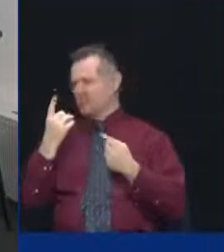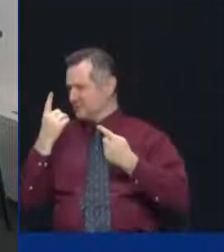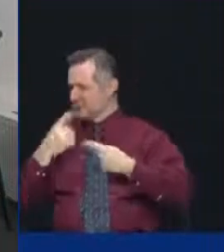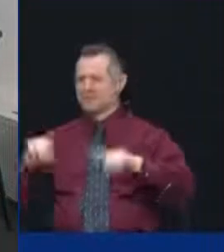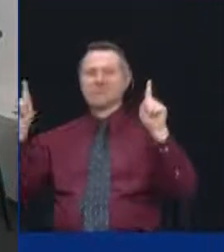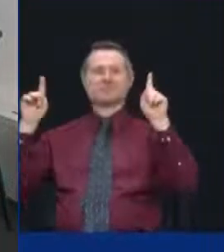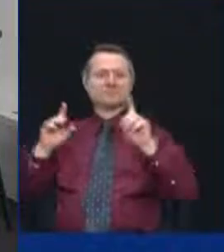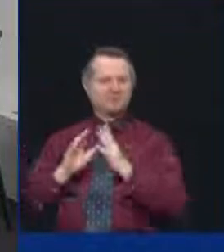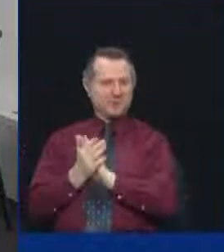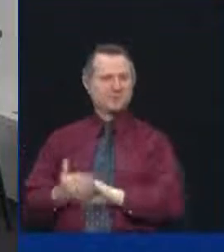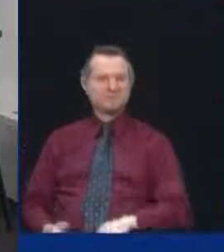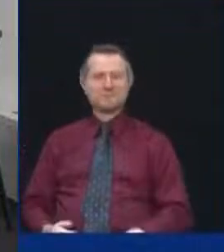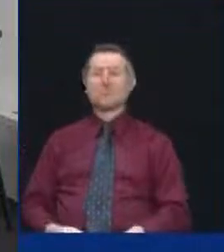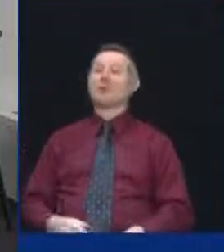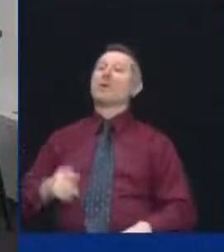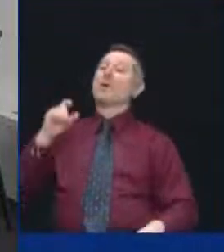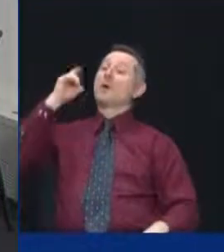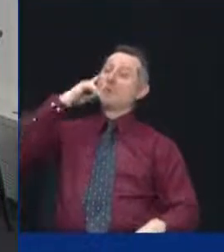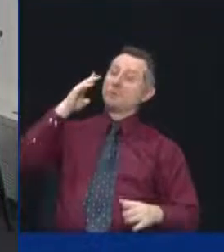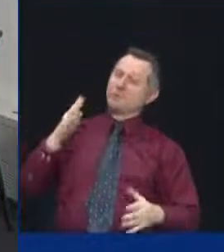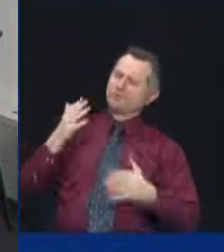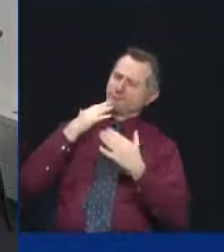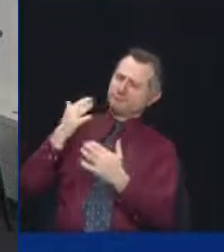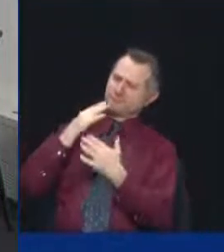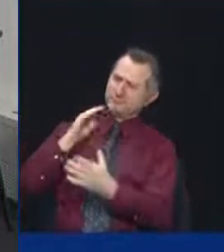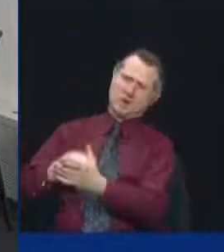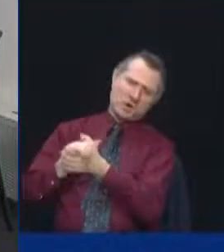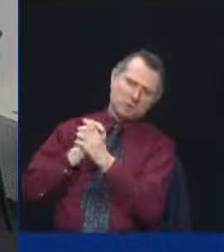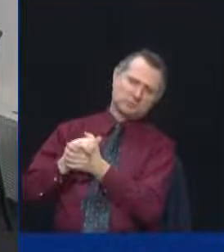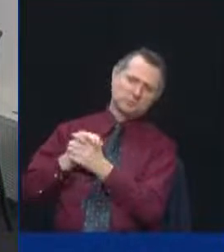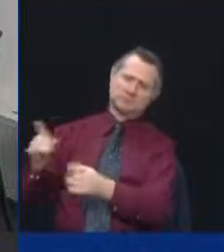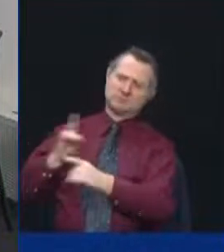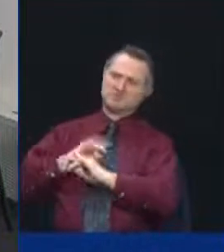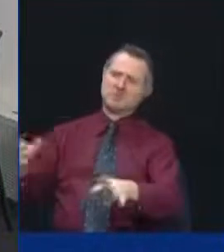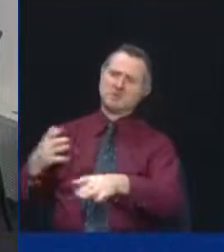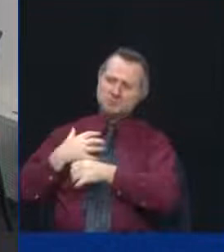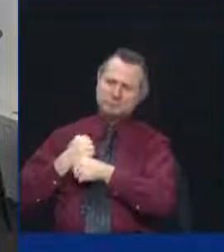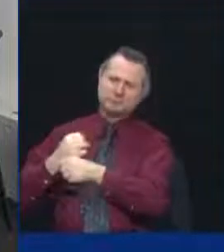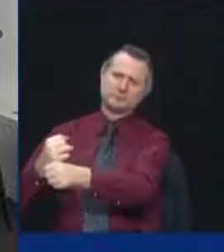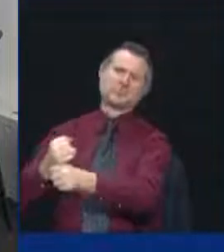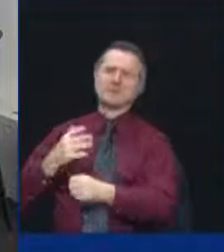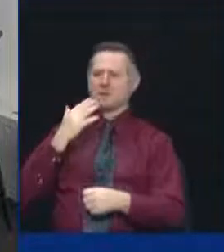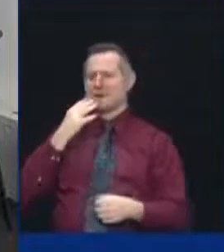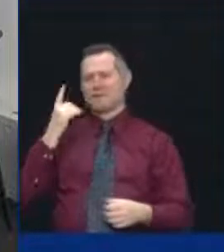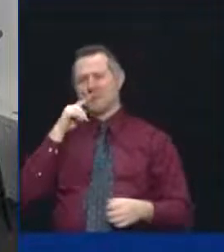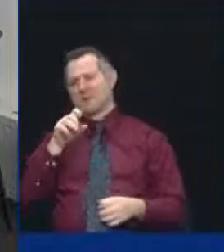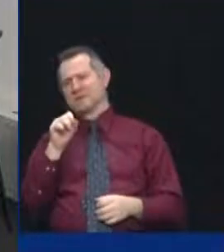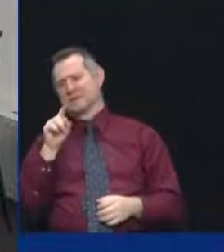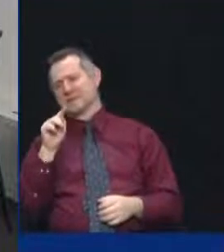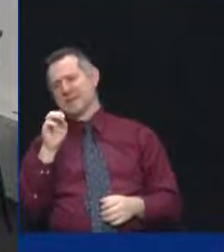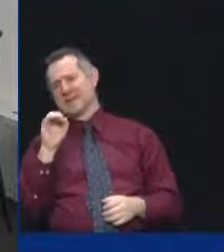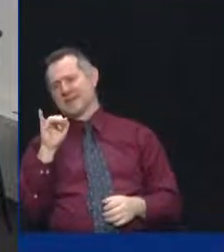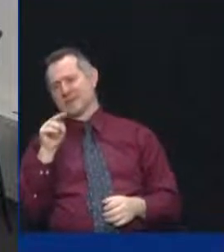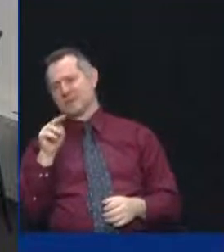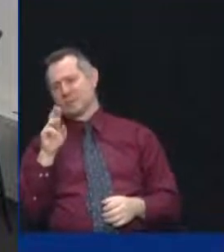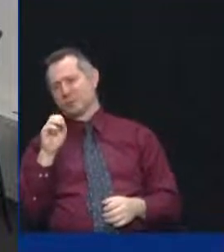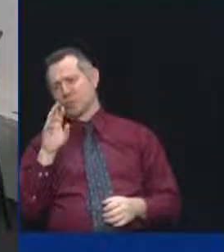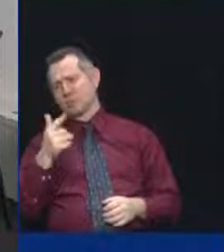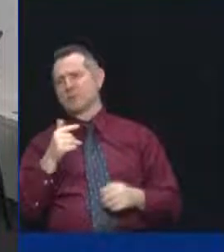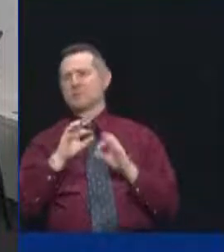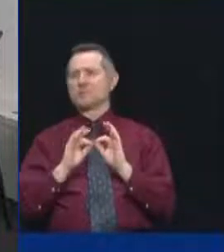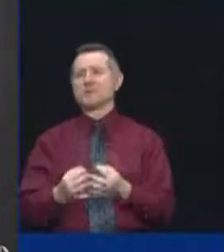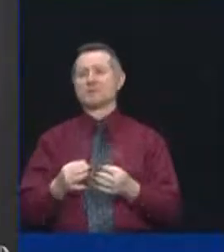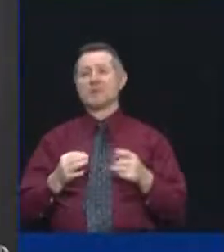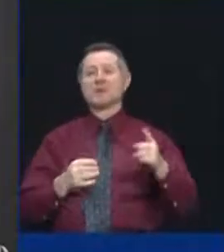you. Congratulations on how you've been playing, and thank the Steinbrenners for me. Mr. Sandy Alderson. Thank you, Sandy. Thank